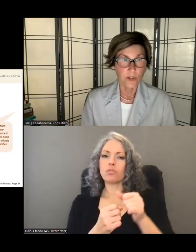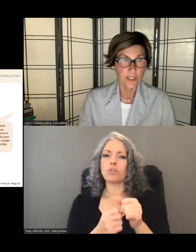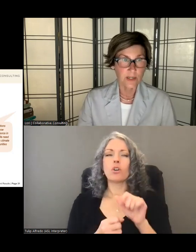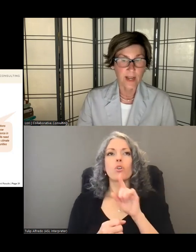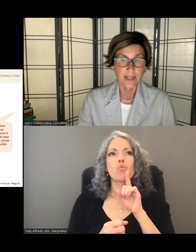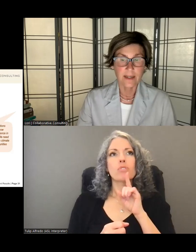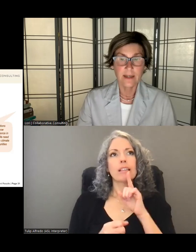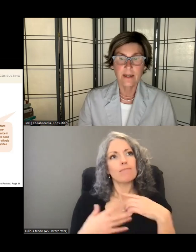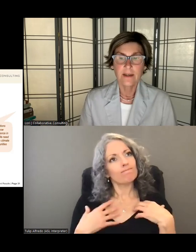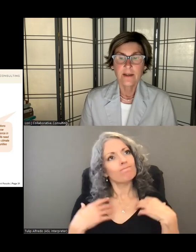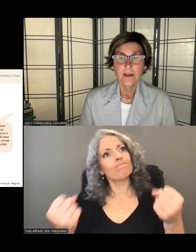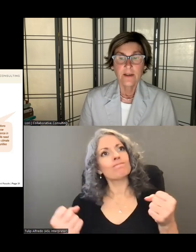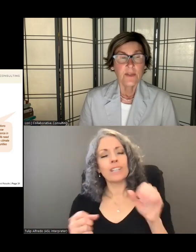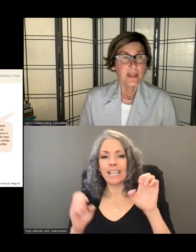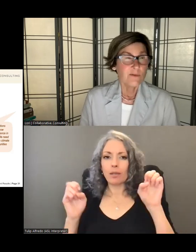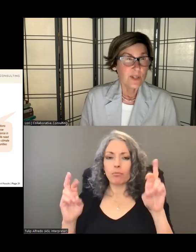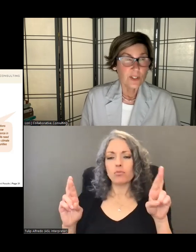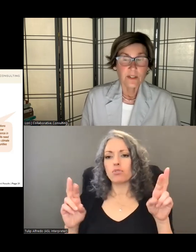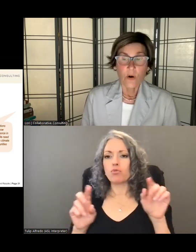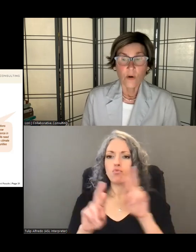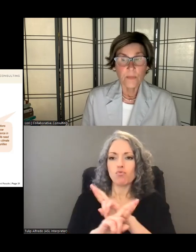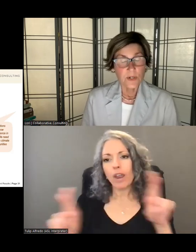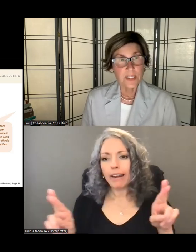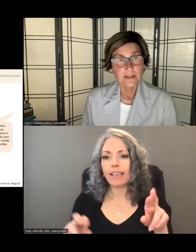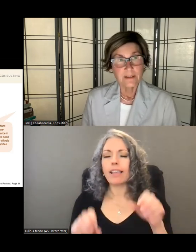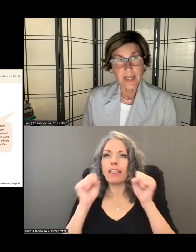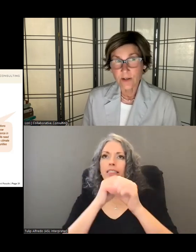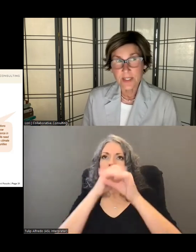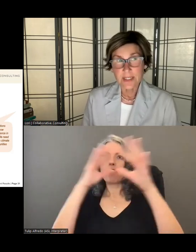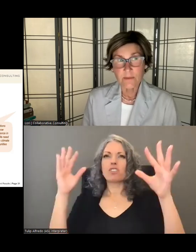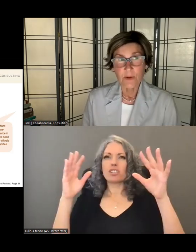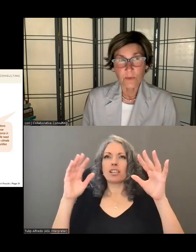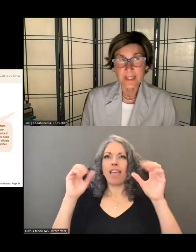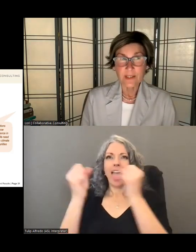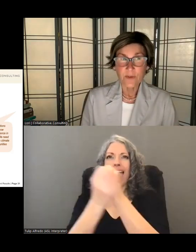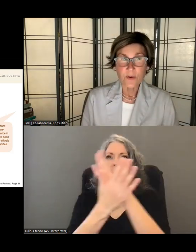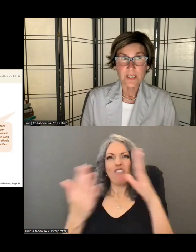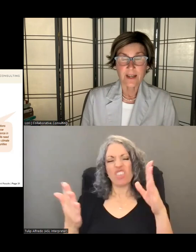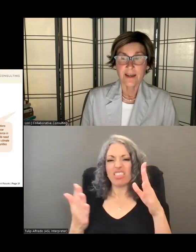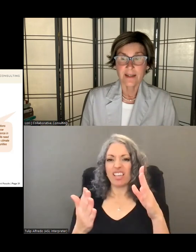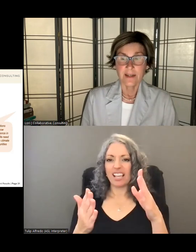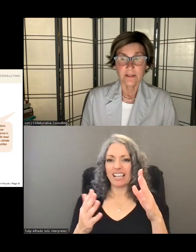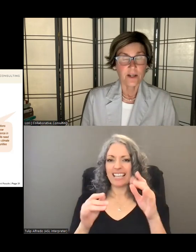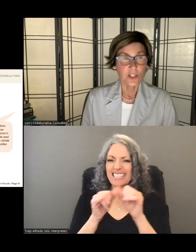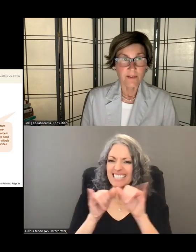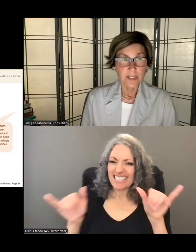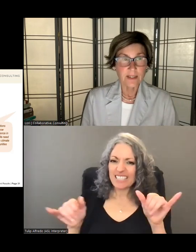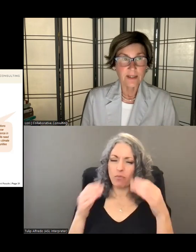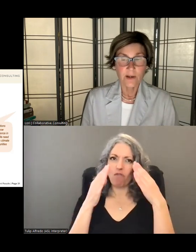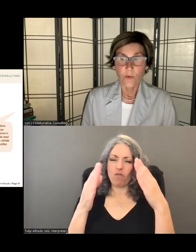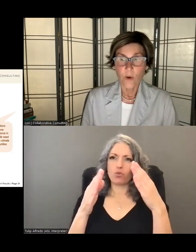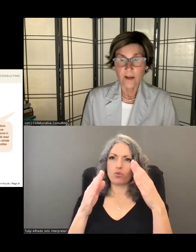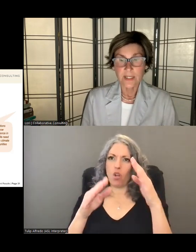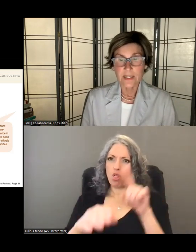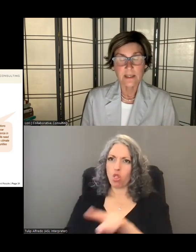and emergency ready. They envisioned a whole person care system that really focused on